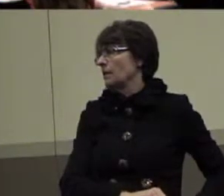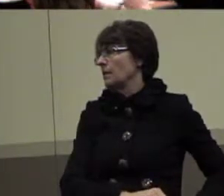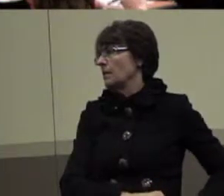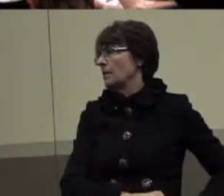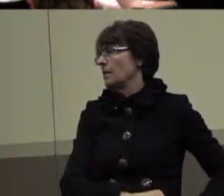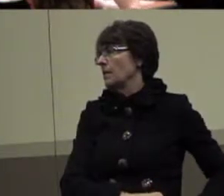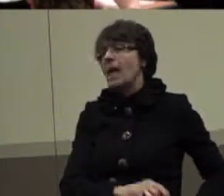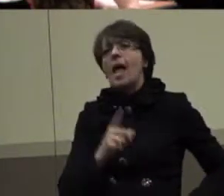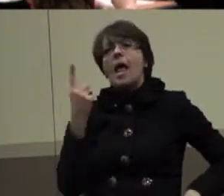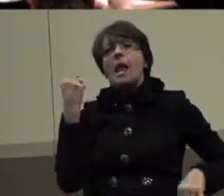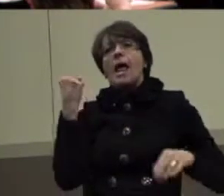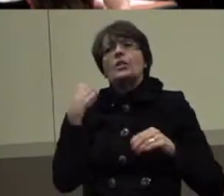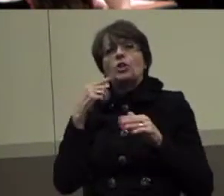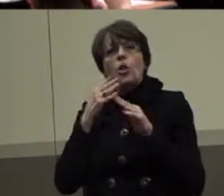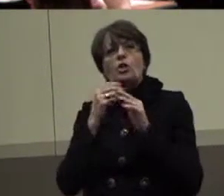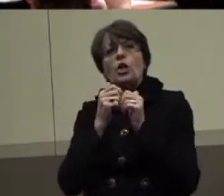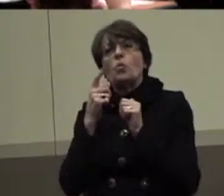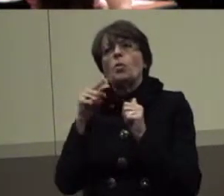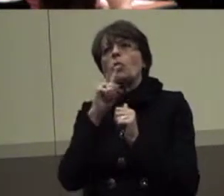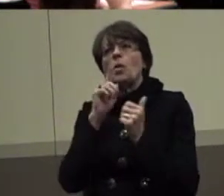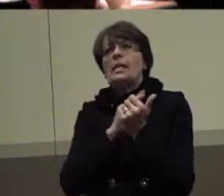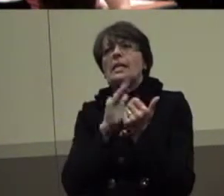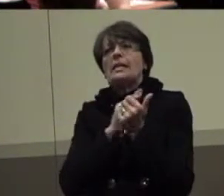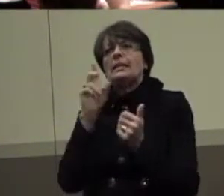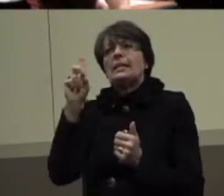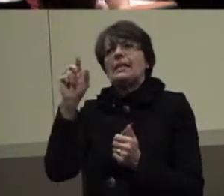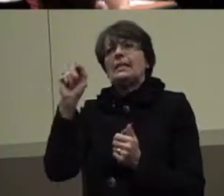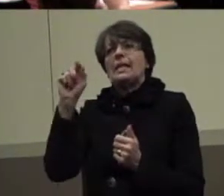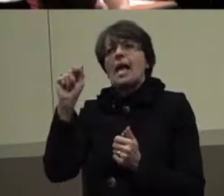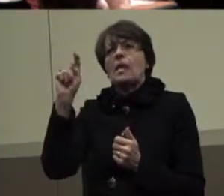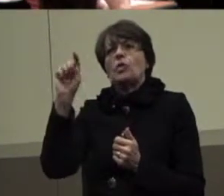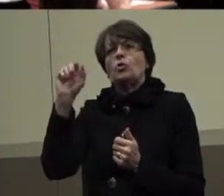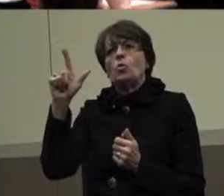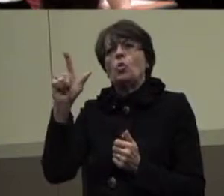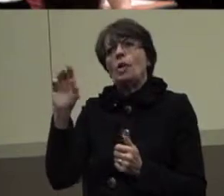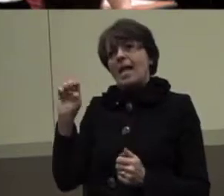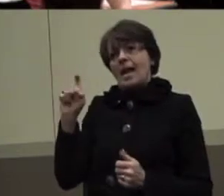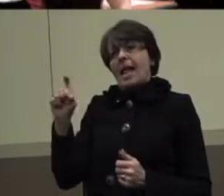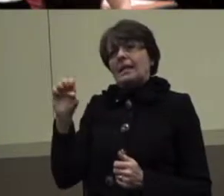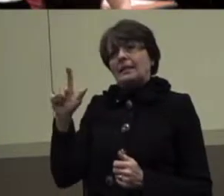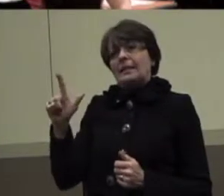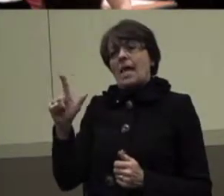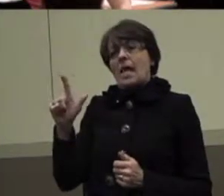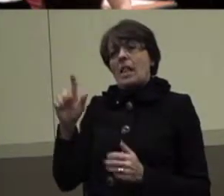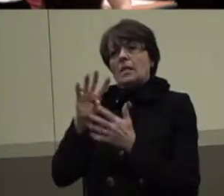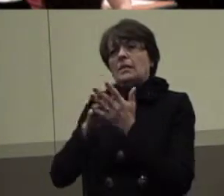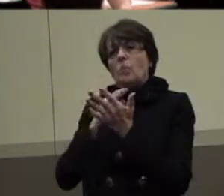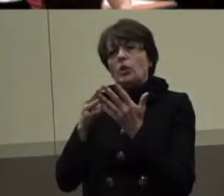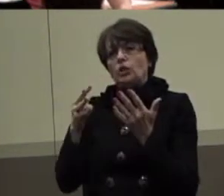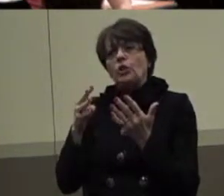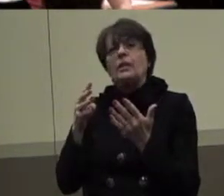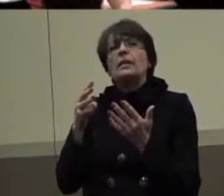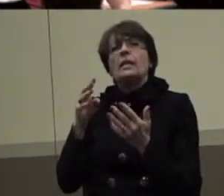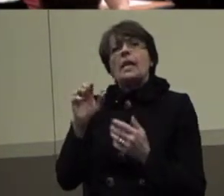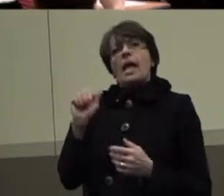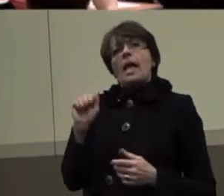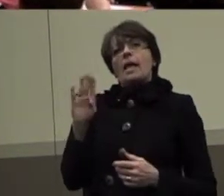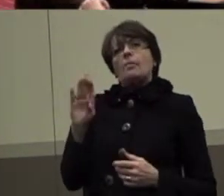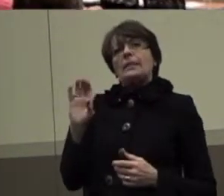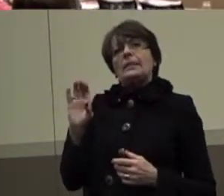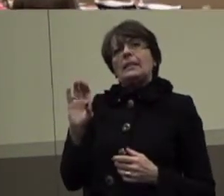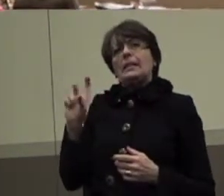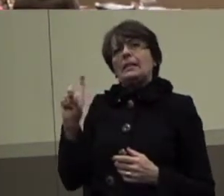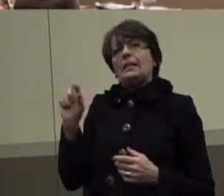Last year I shared with you a really easy data tool that was an Excel spreadsheet that was ABC data